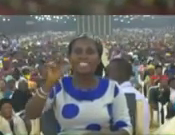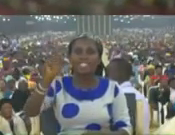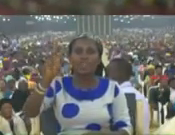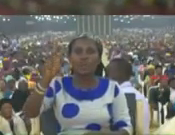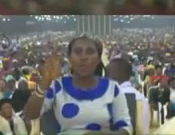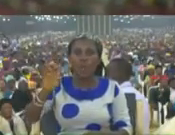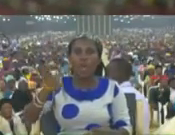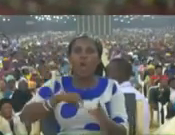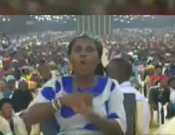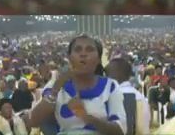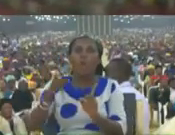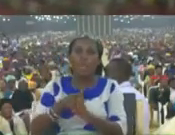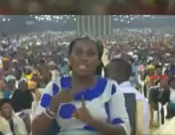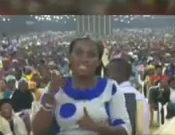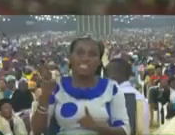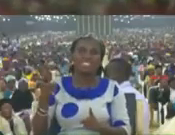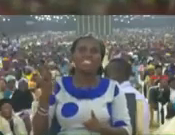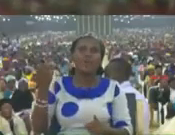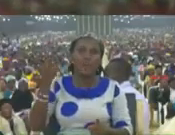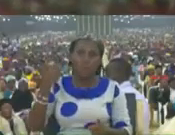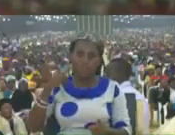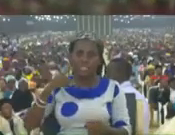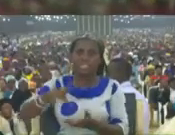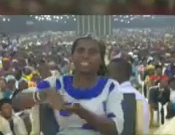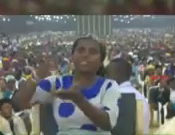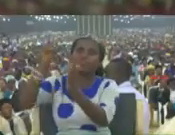when he was his pupil.